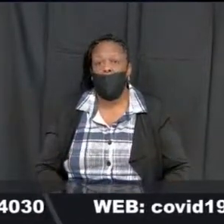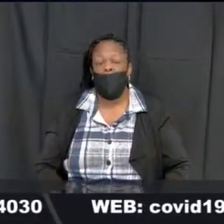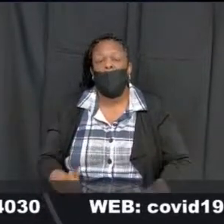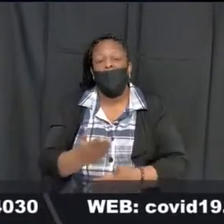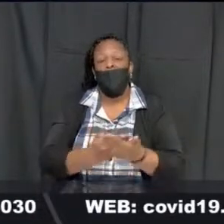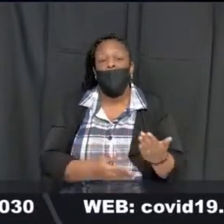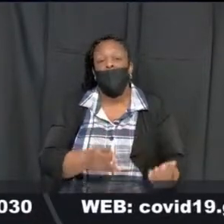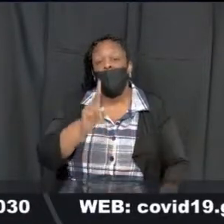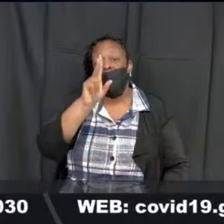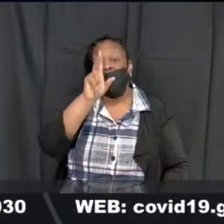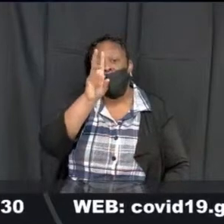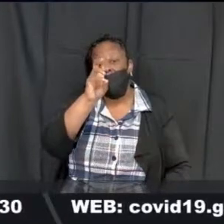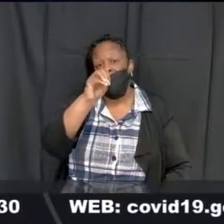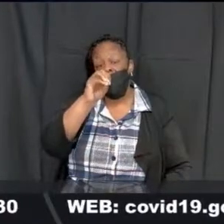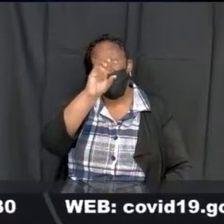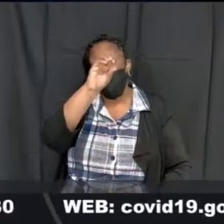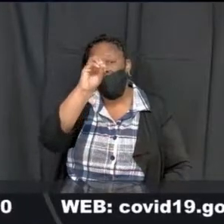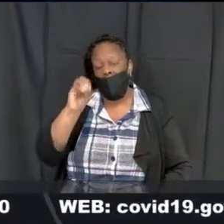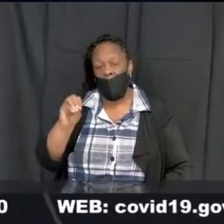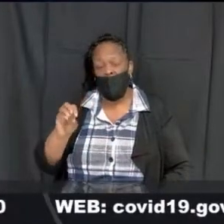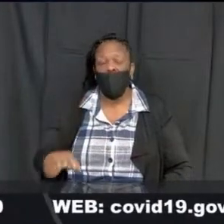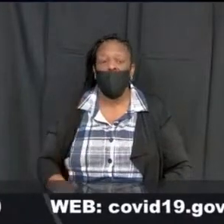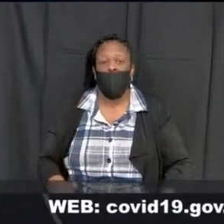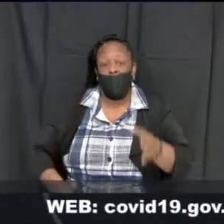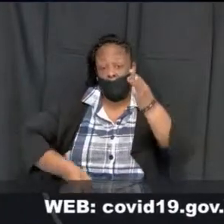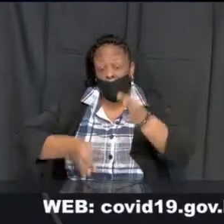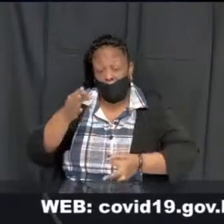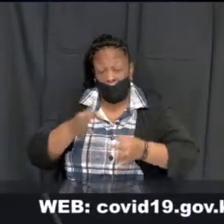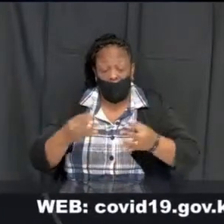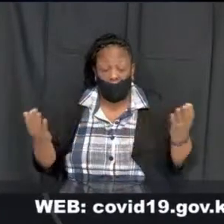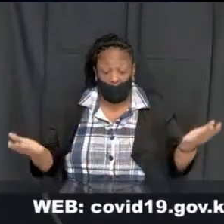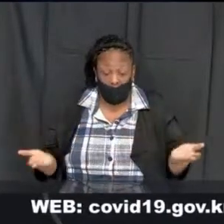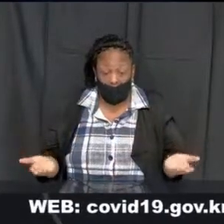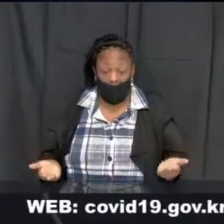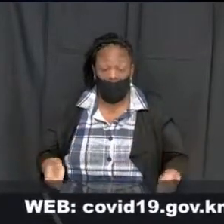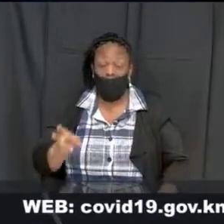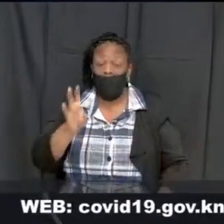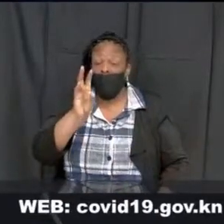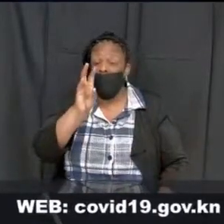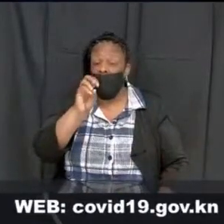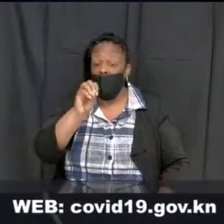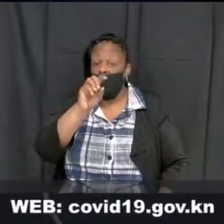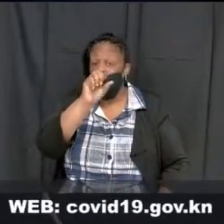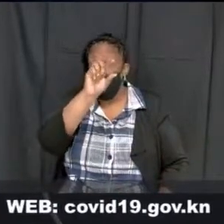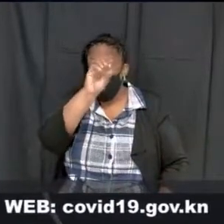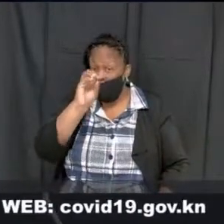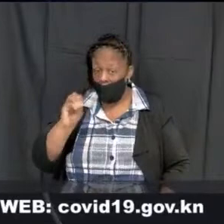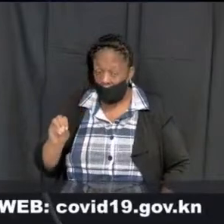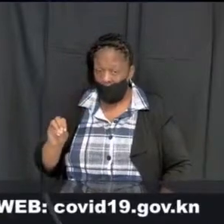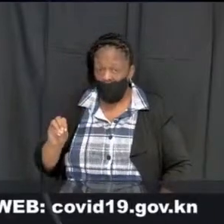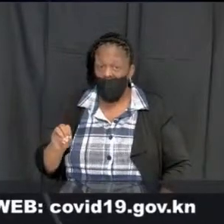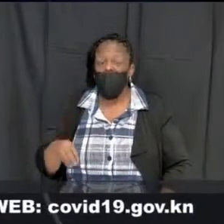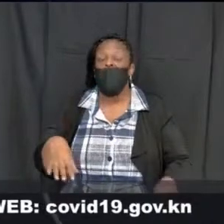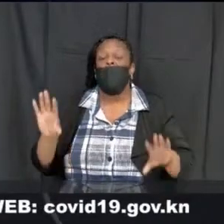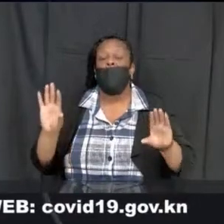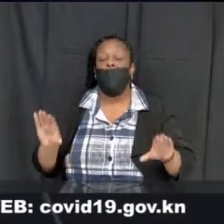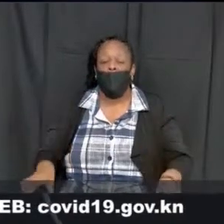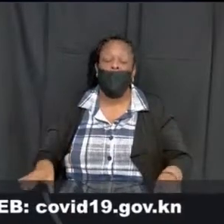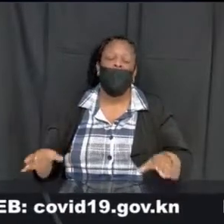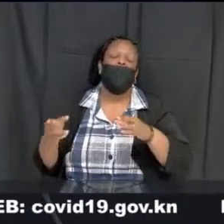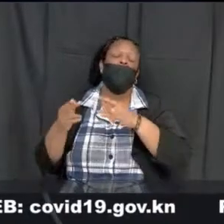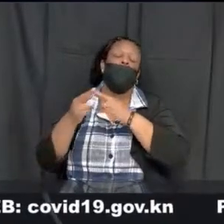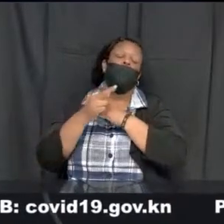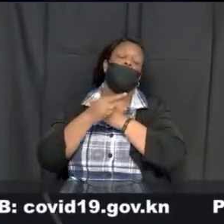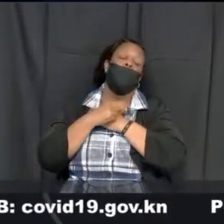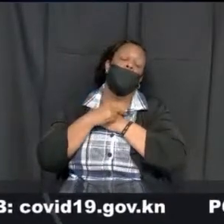60%. Once we reach a 70%, I want to rest. My colleagues want to rest. Until